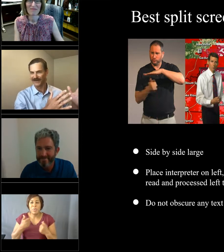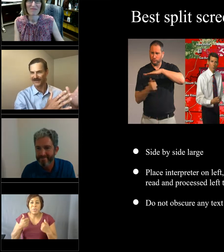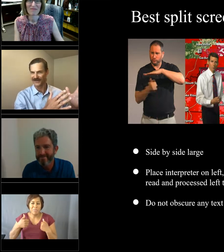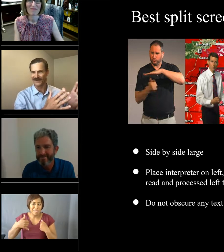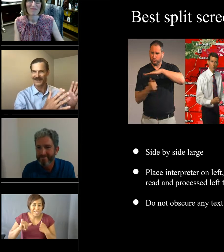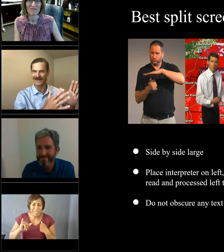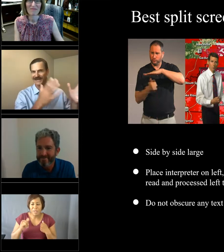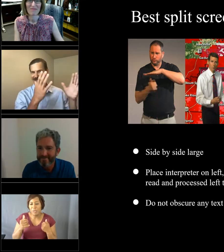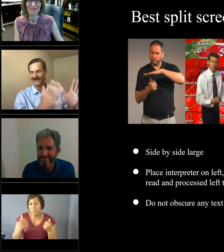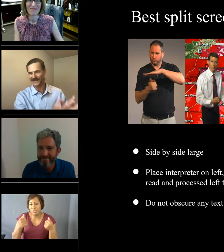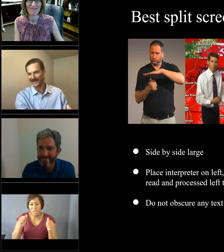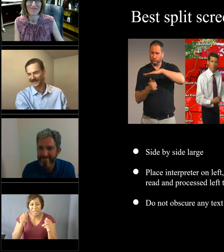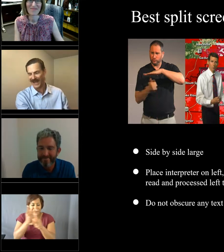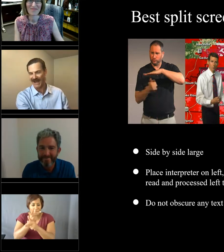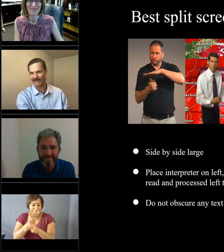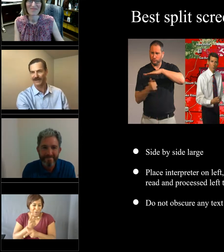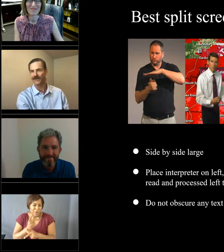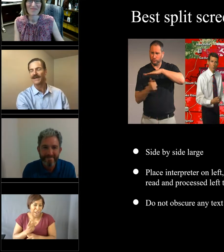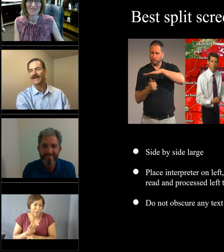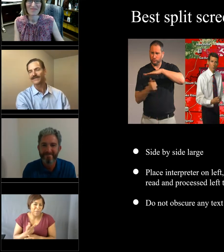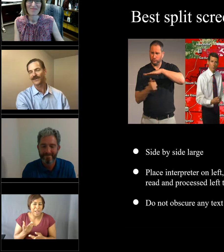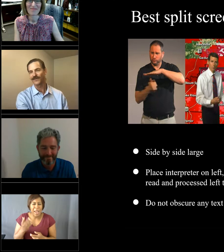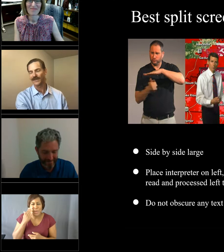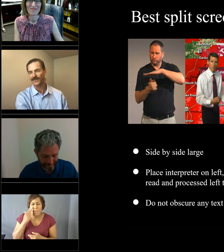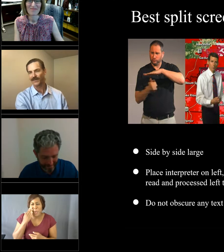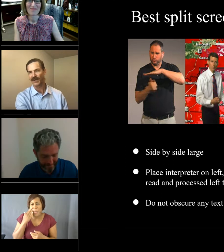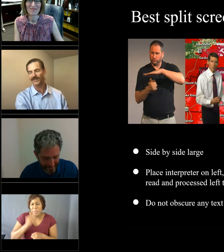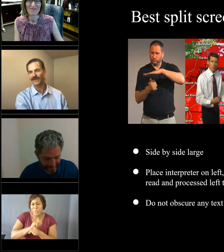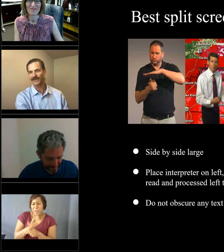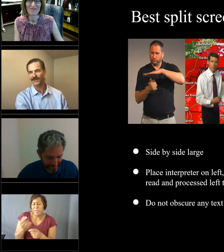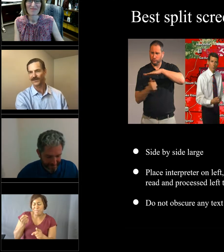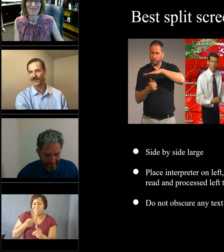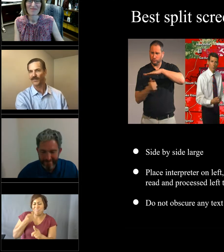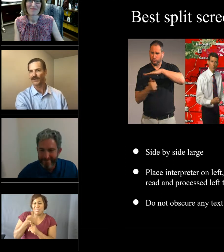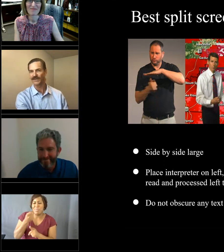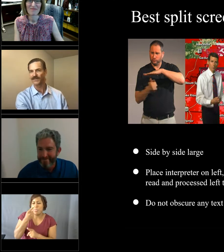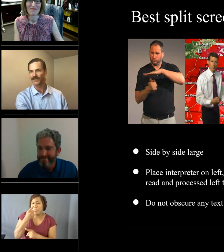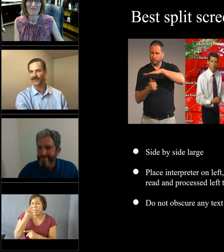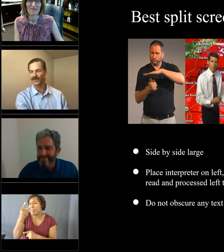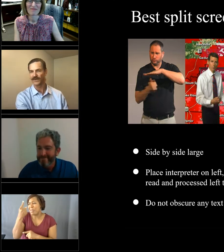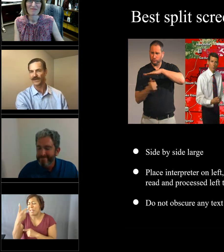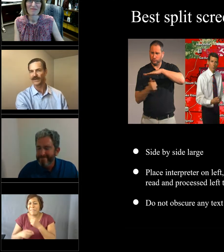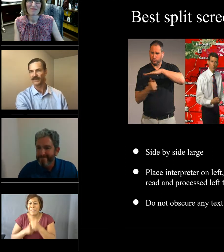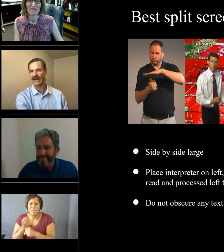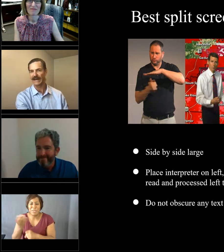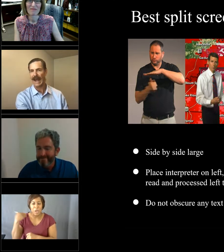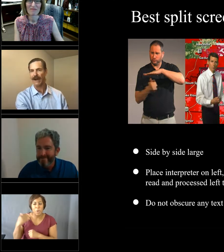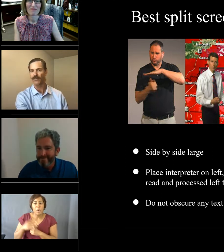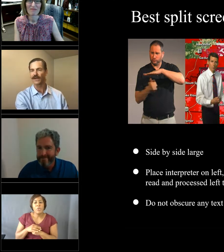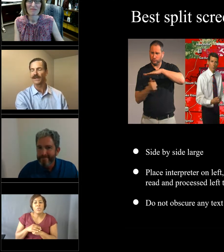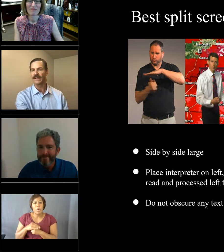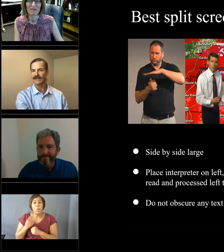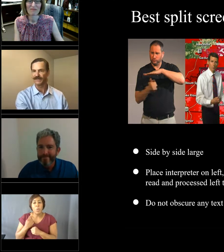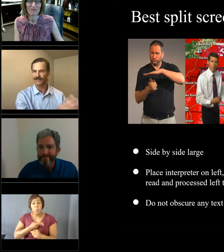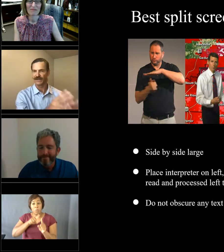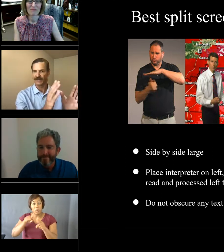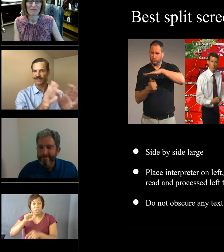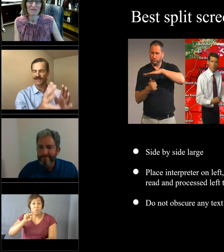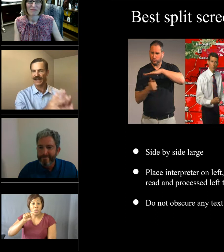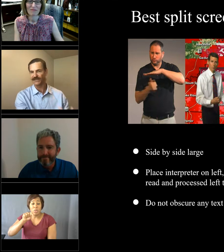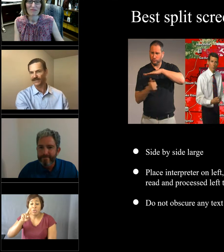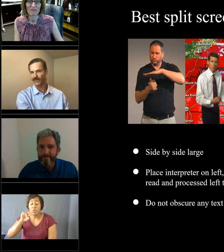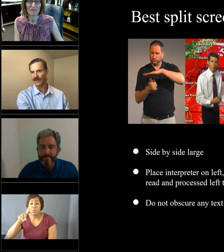way, even though it was only a year and a half ago. And so we brought them into the studio and we put them through about an hour in